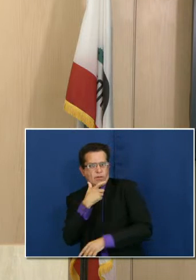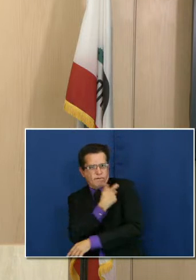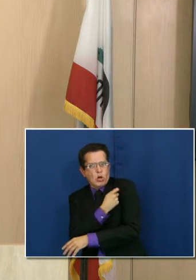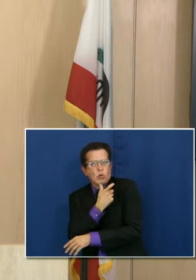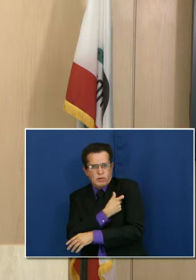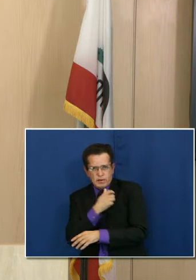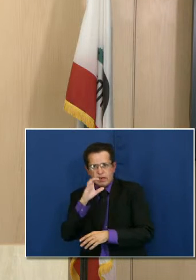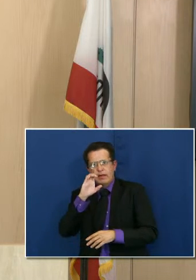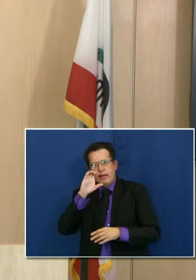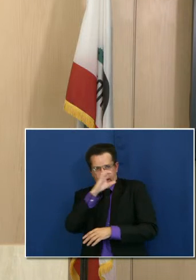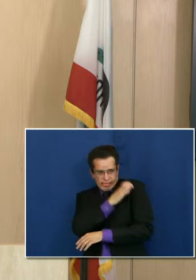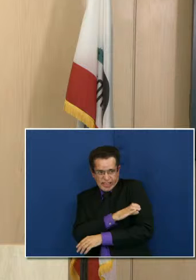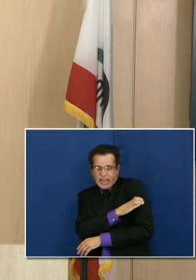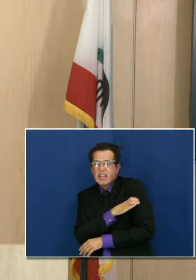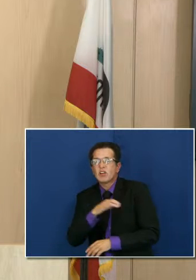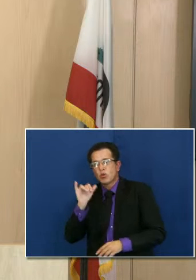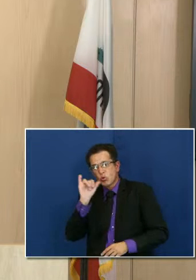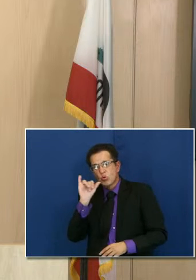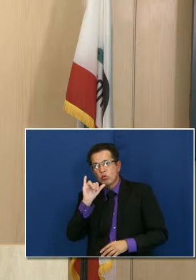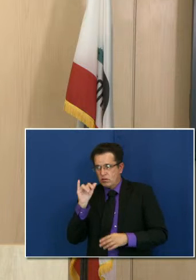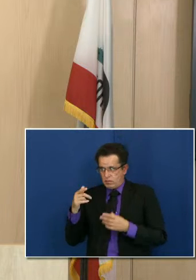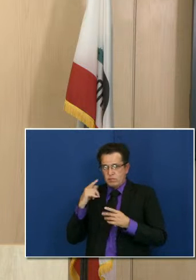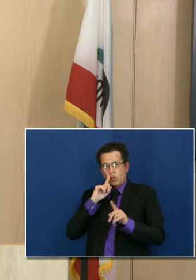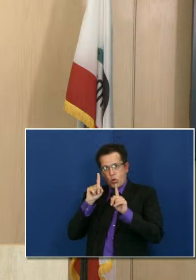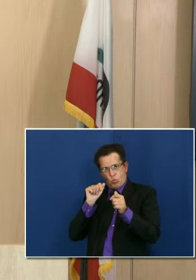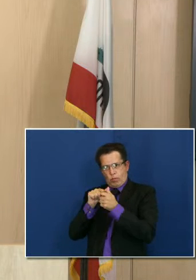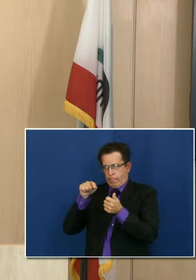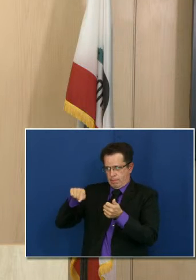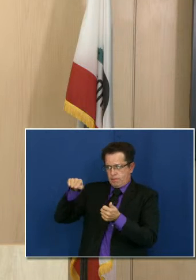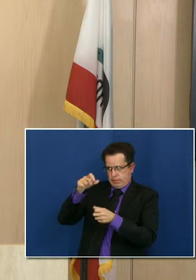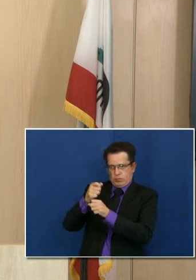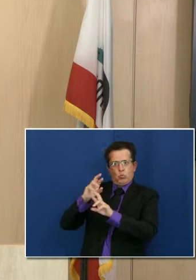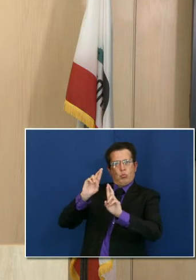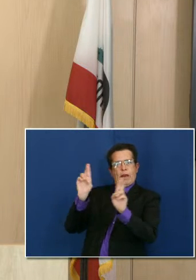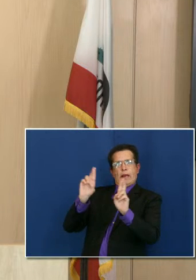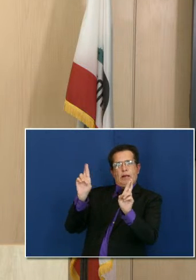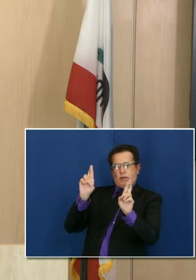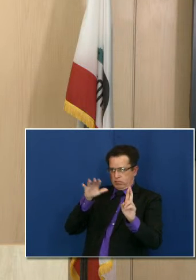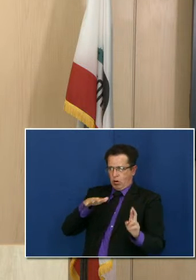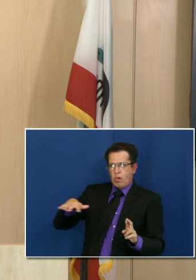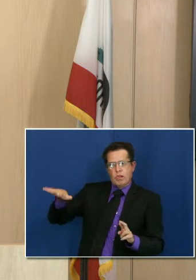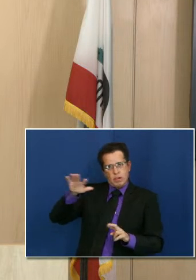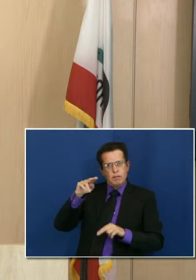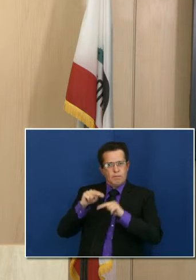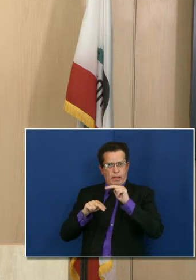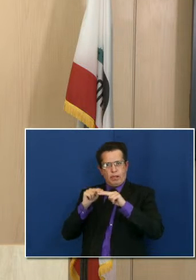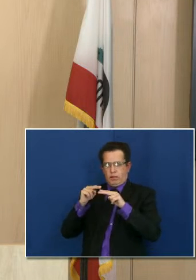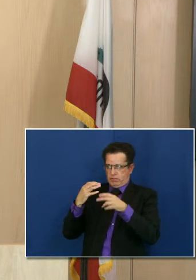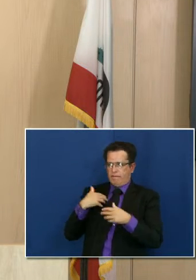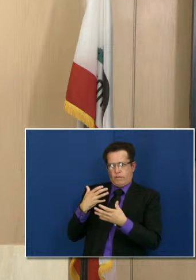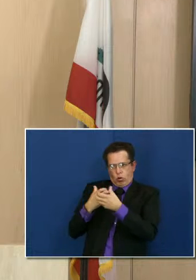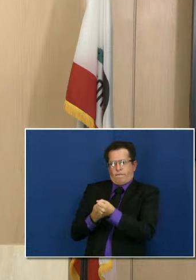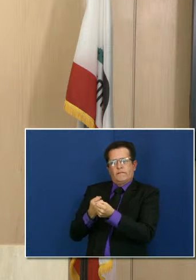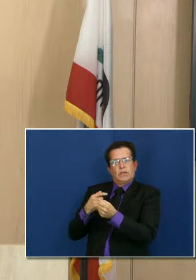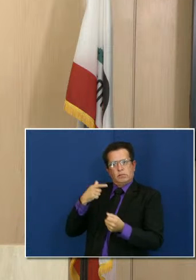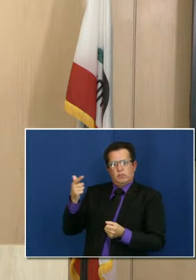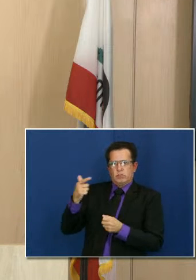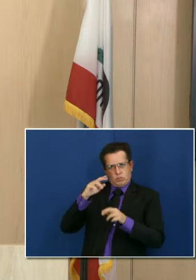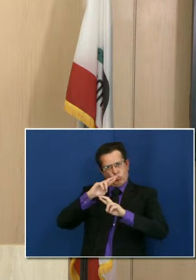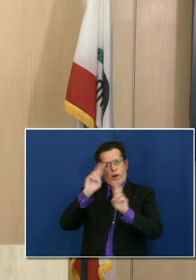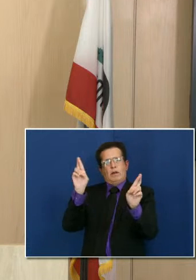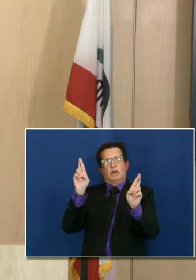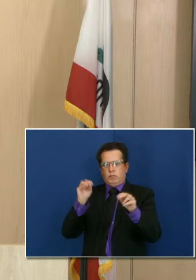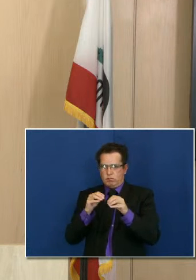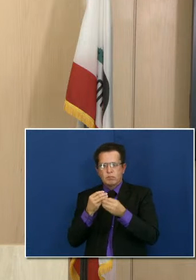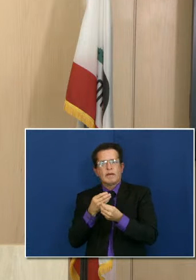with the clinical community, we continue to engage with the community at large to help build confidence in the delivery and